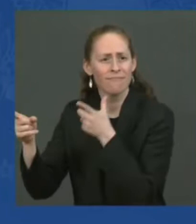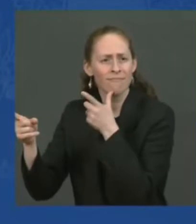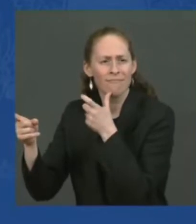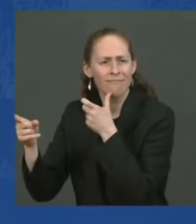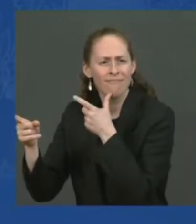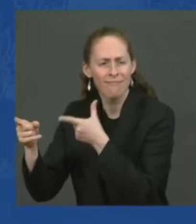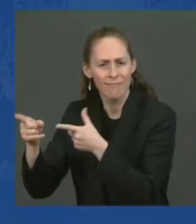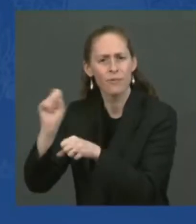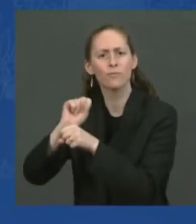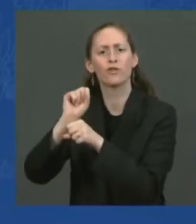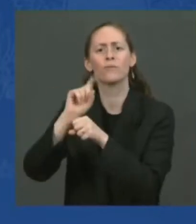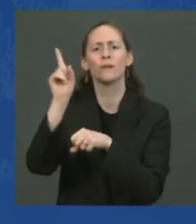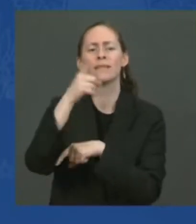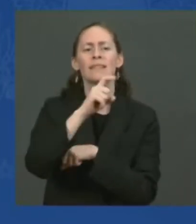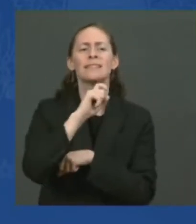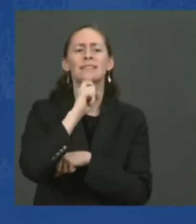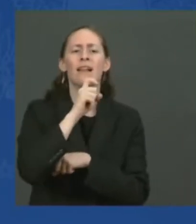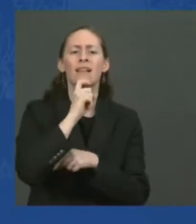1025.